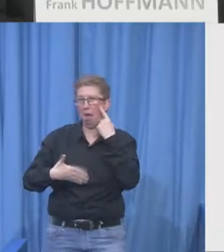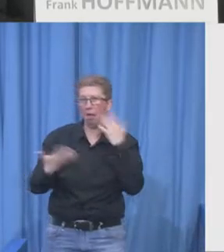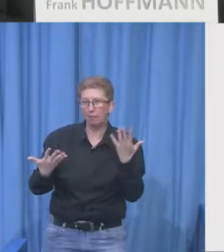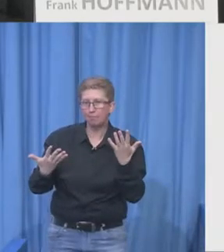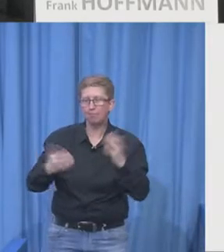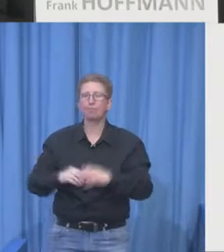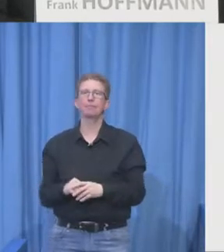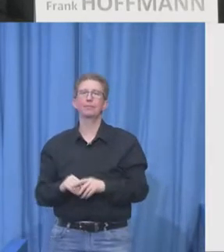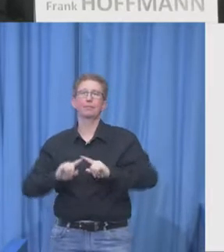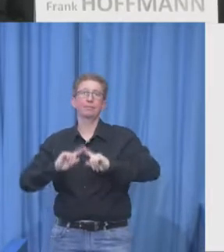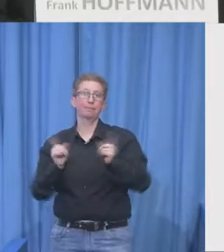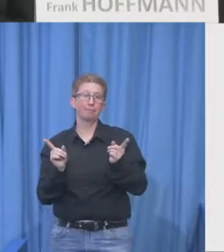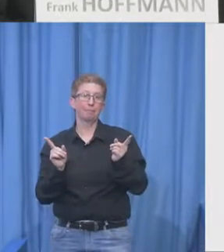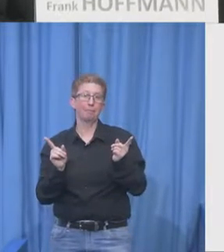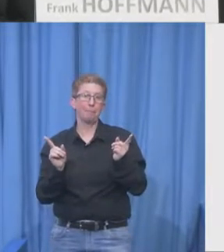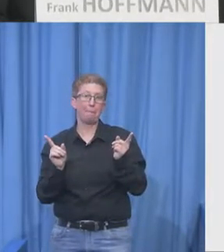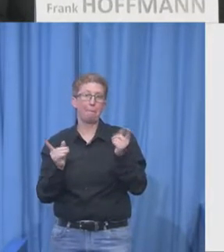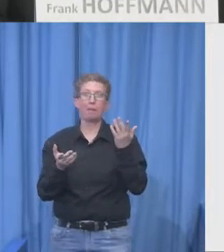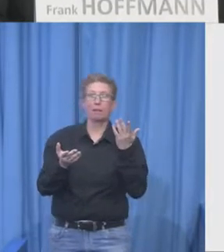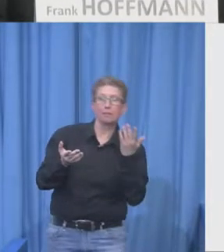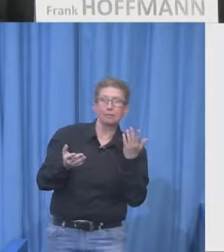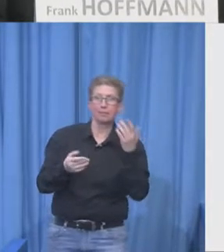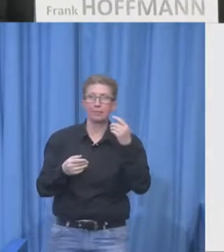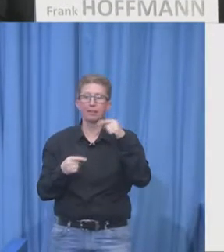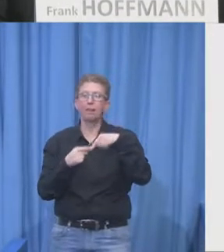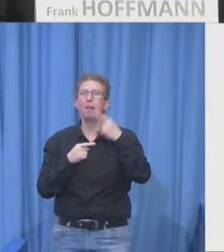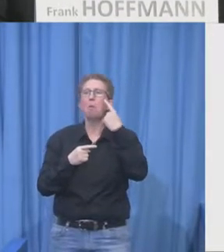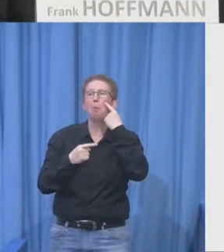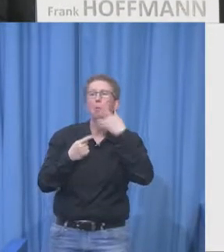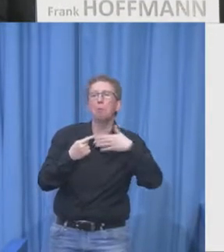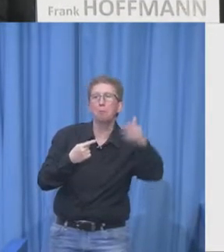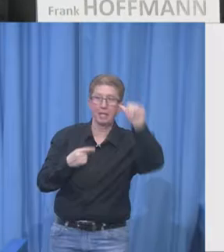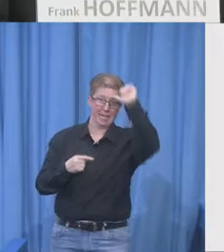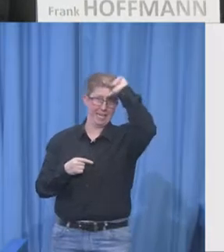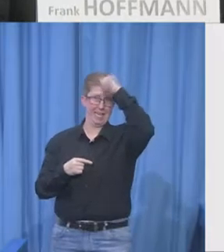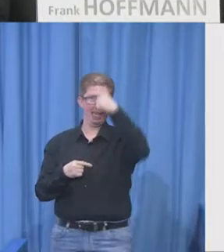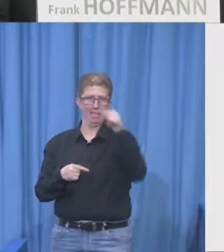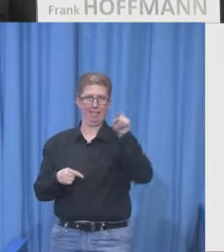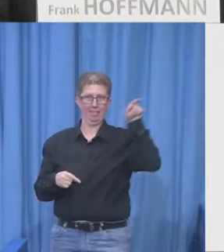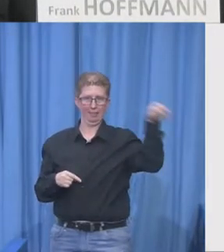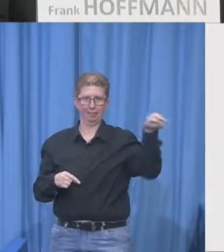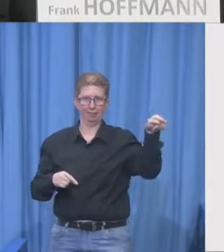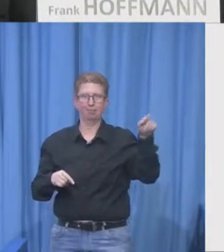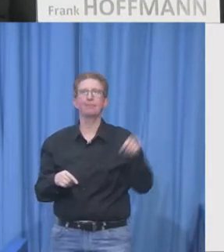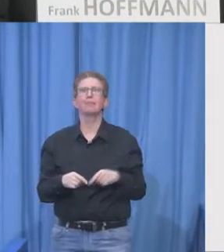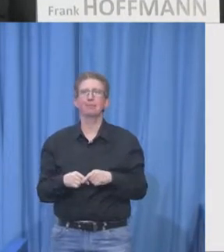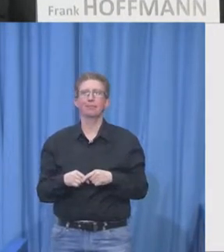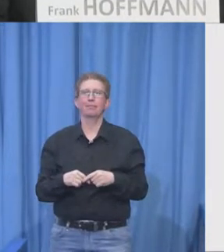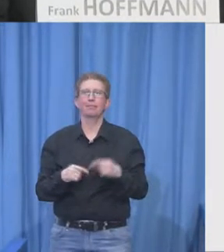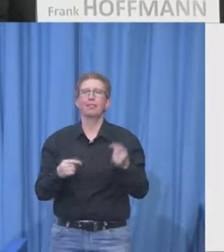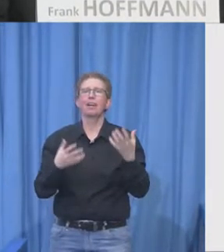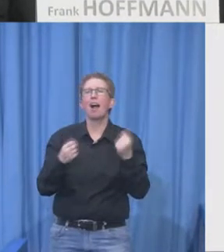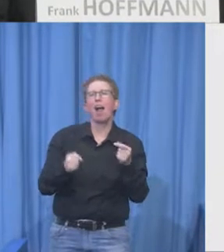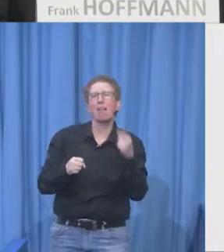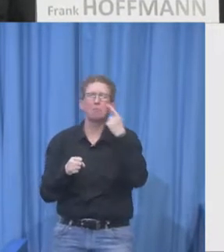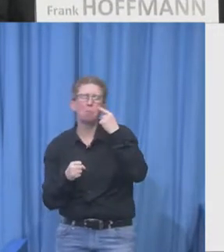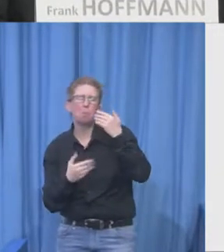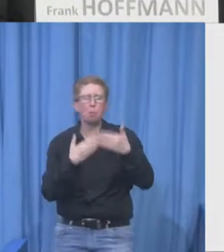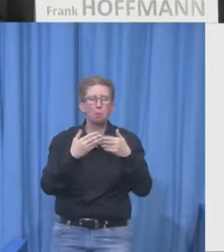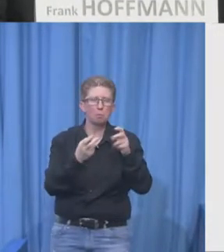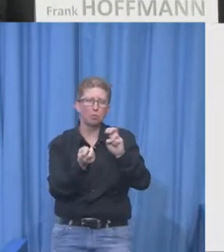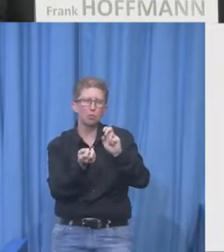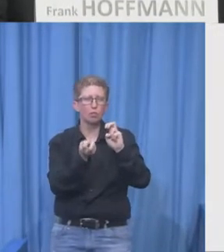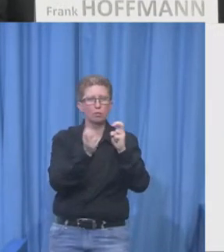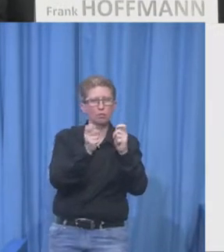India, and we have many, many contacts and first talks with other organizations,